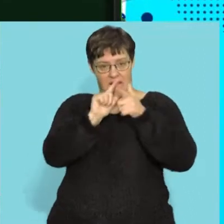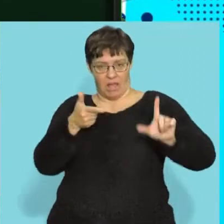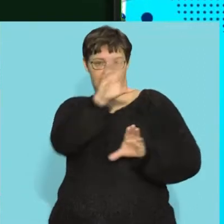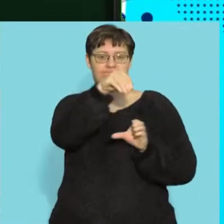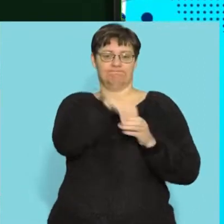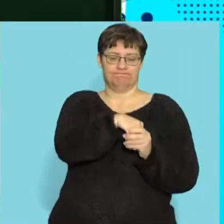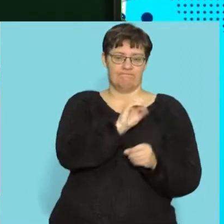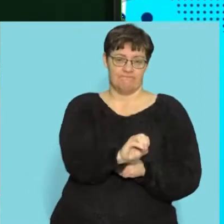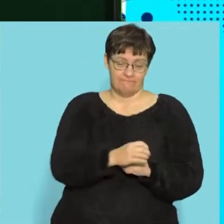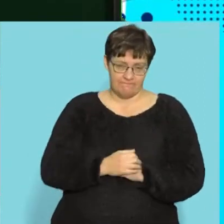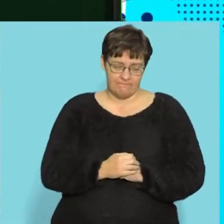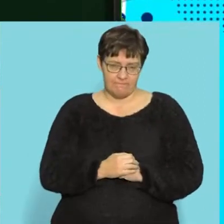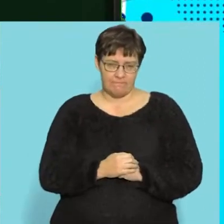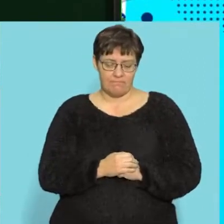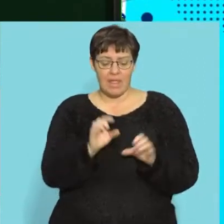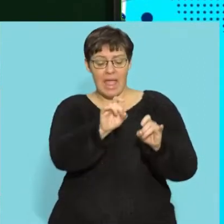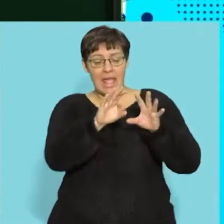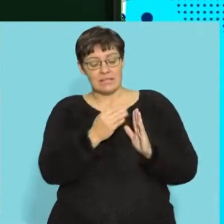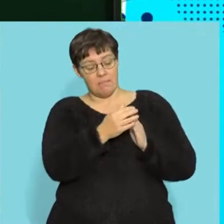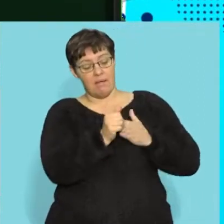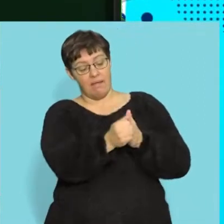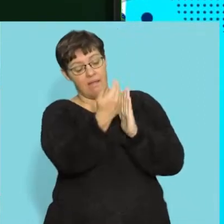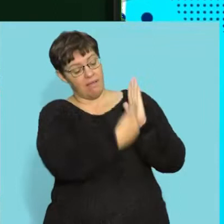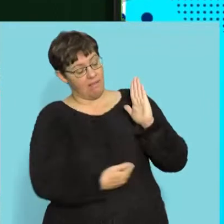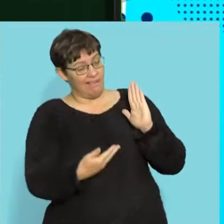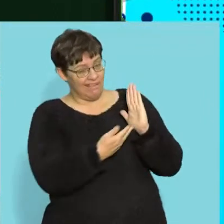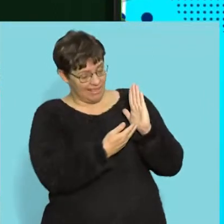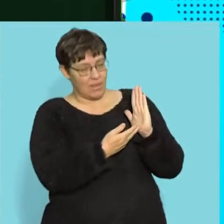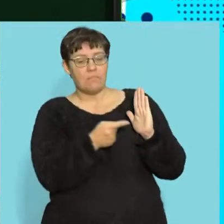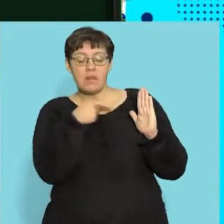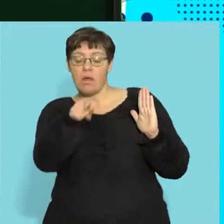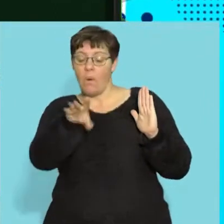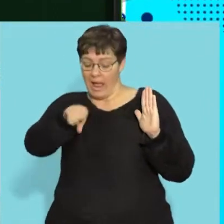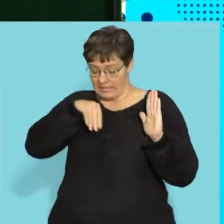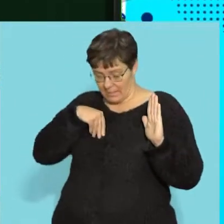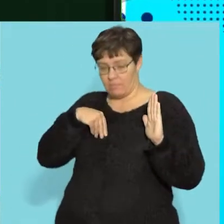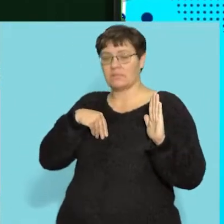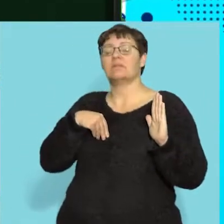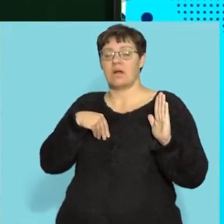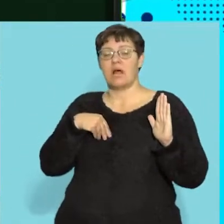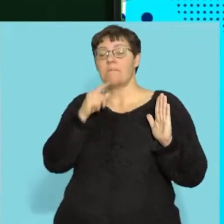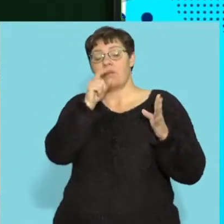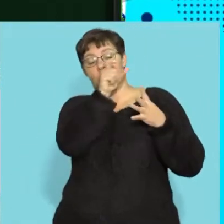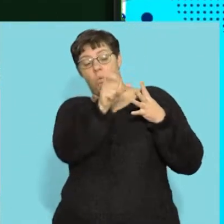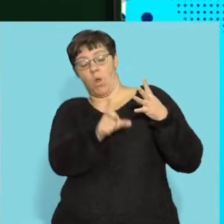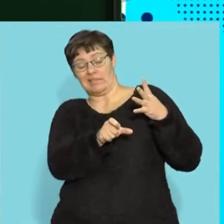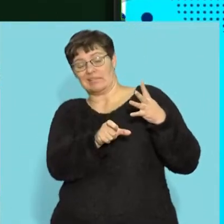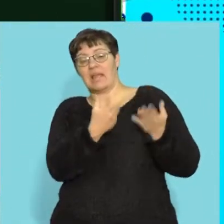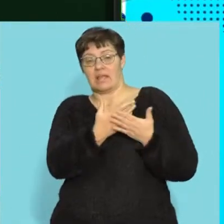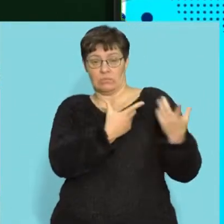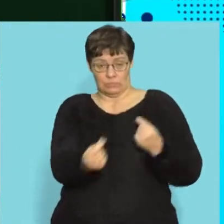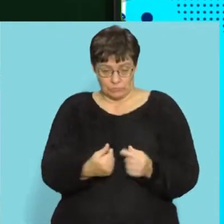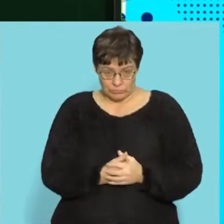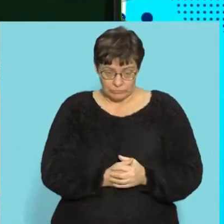we use in science. And remember, the examination guideline becomes what is acceptable in terms of